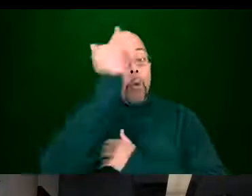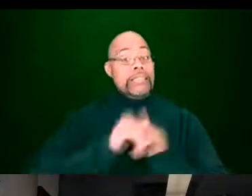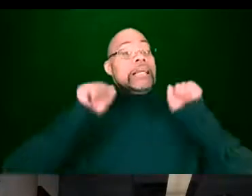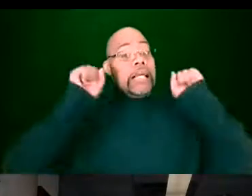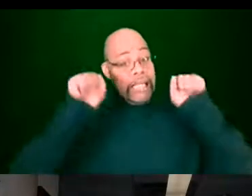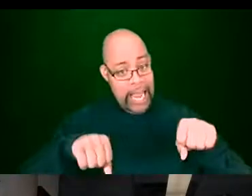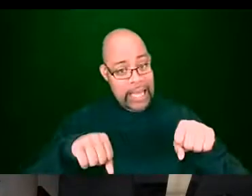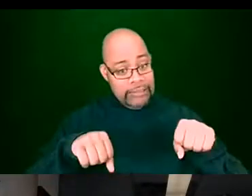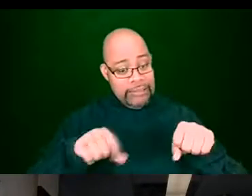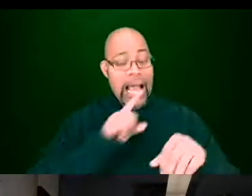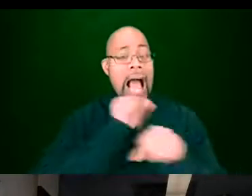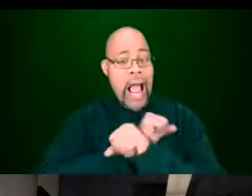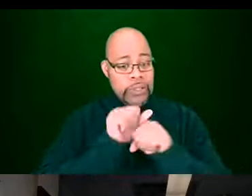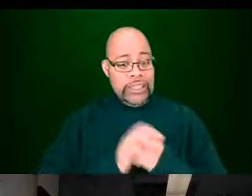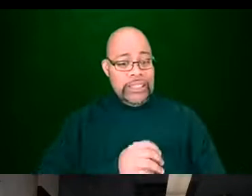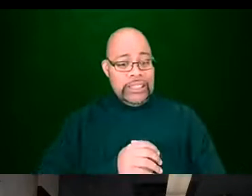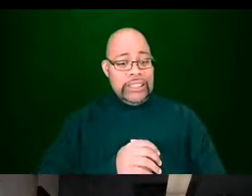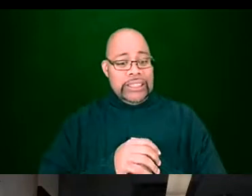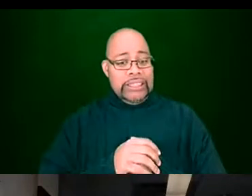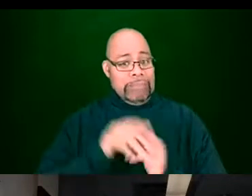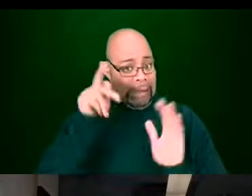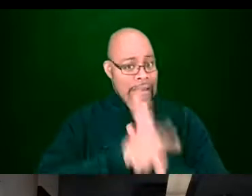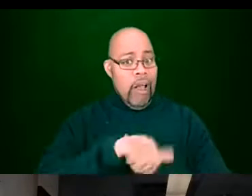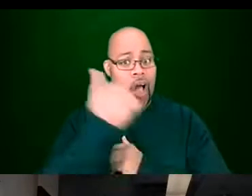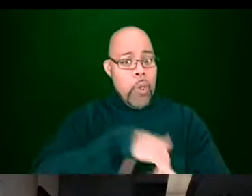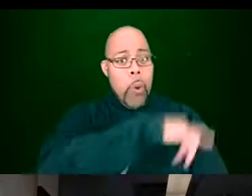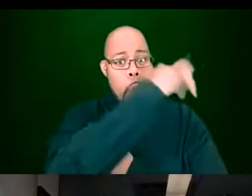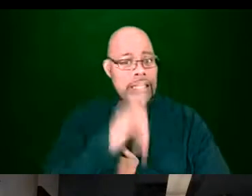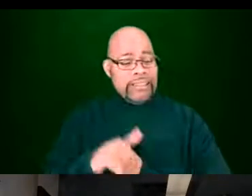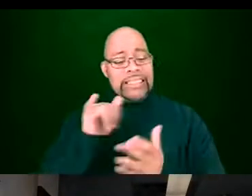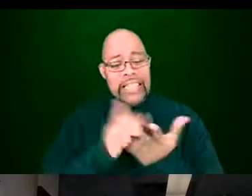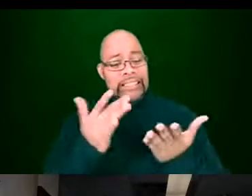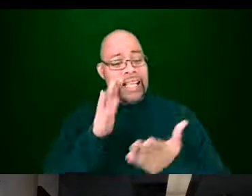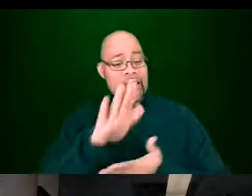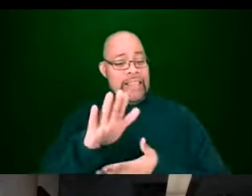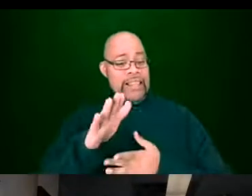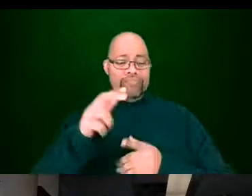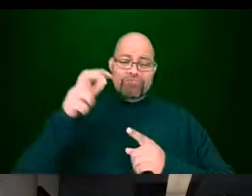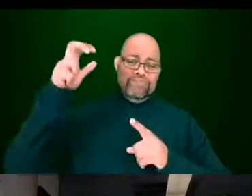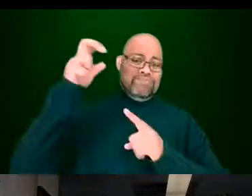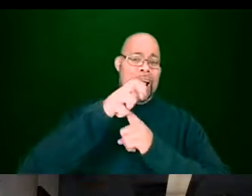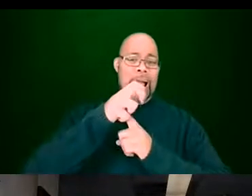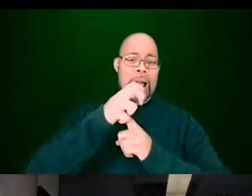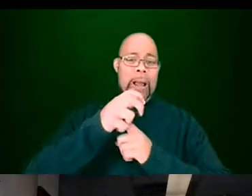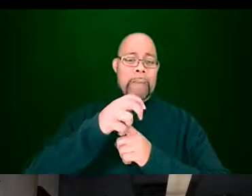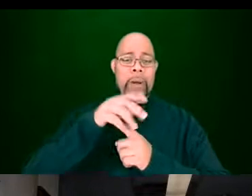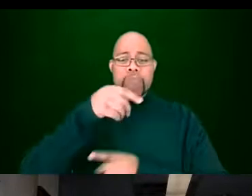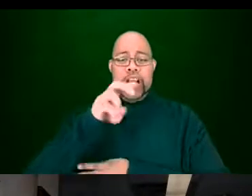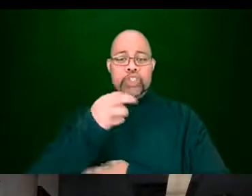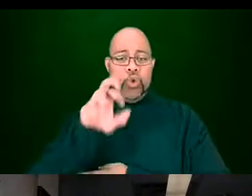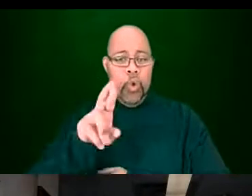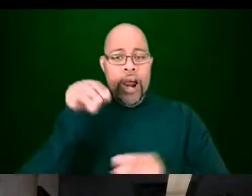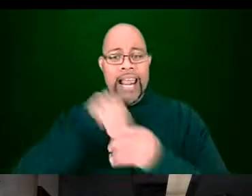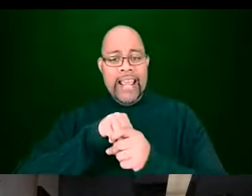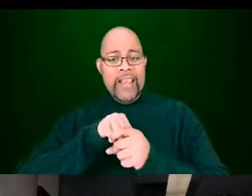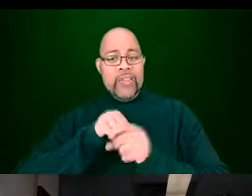can actually take out other whales, which is kind of like they're one of the top predators in the